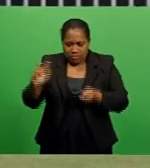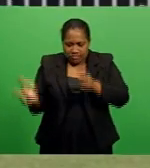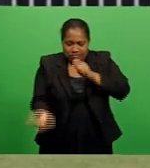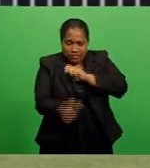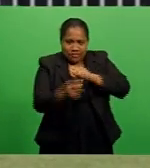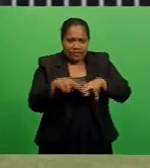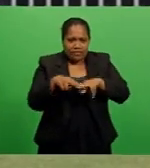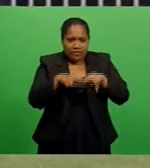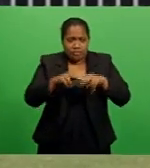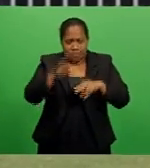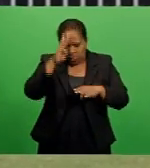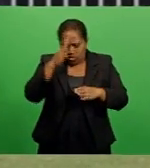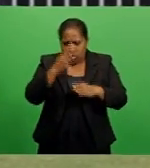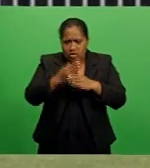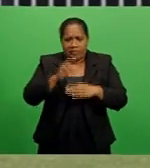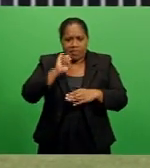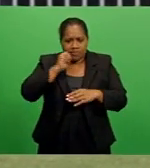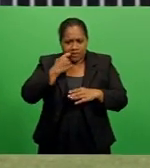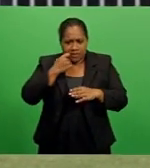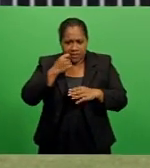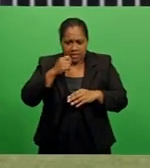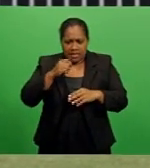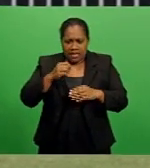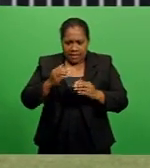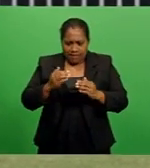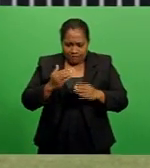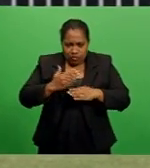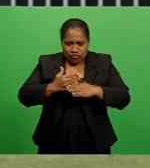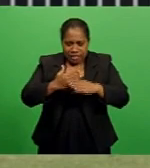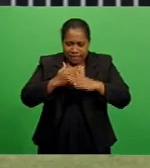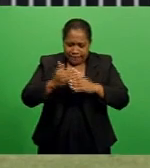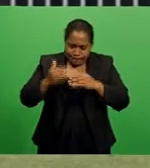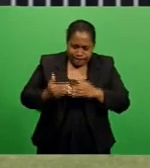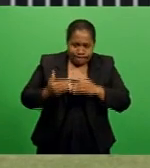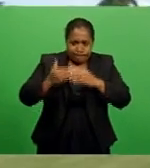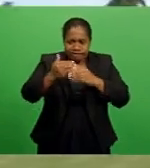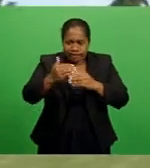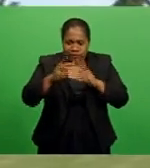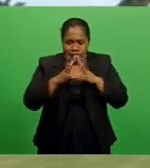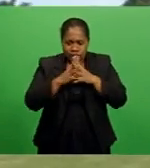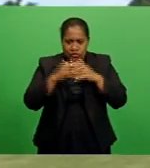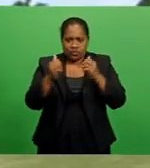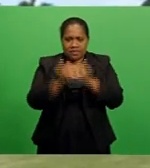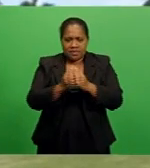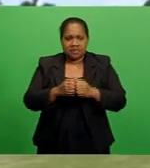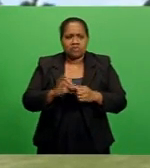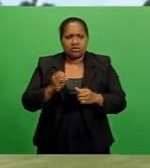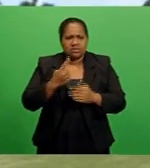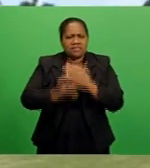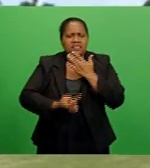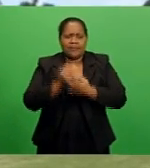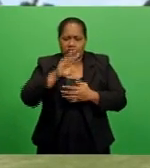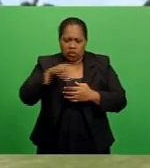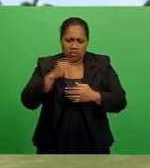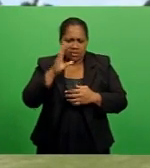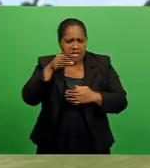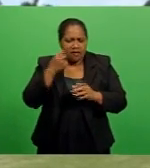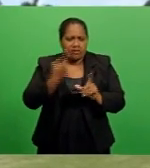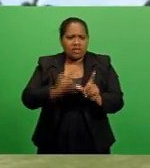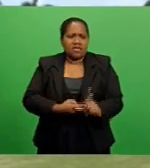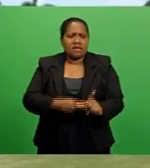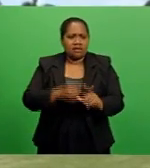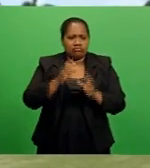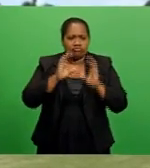pick up this weekend at the Suva T20 competition. It normally happens every year over Christmas and New Year, where a lot of